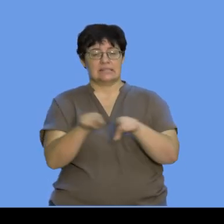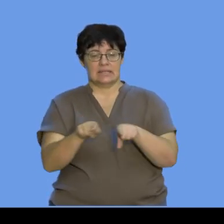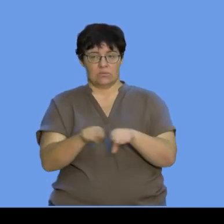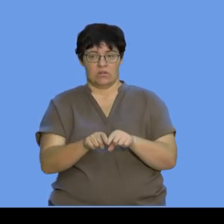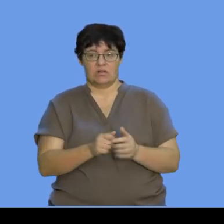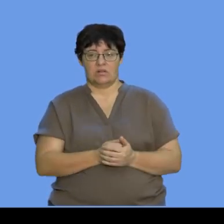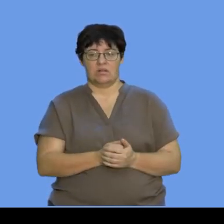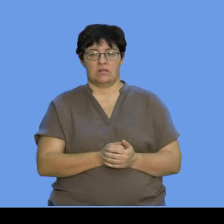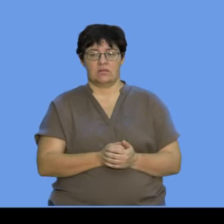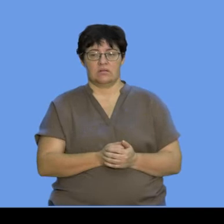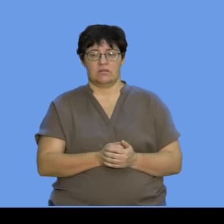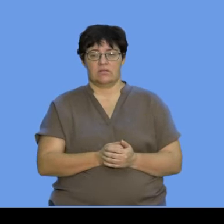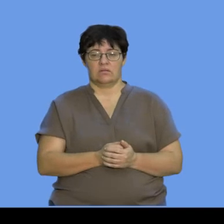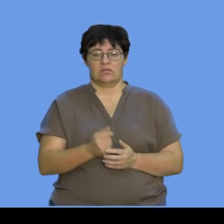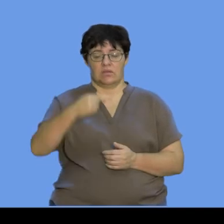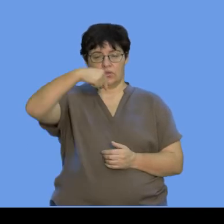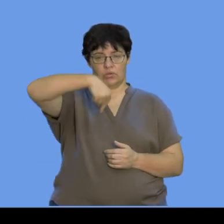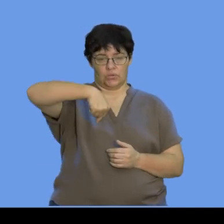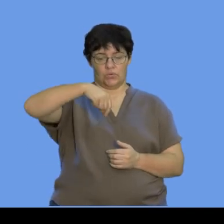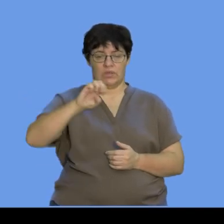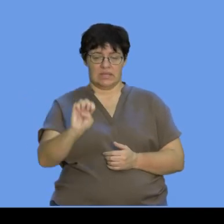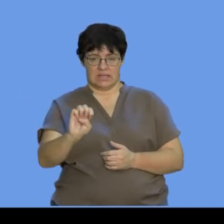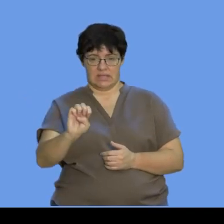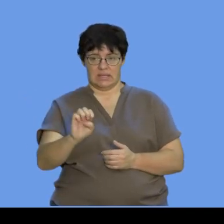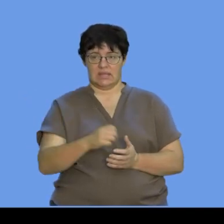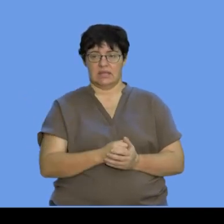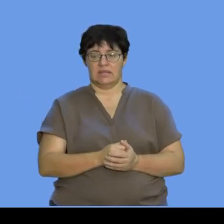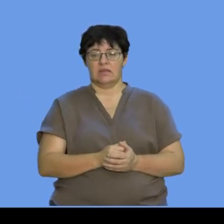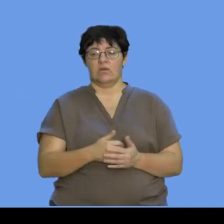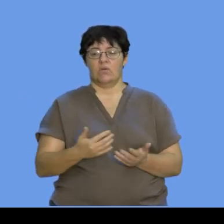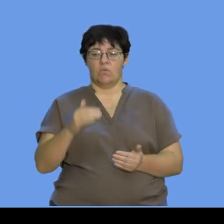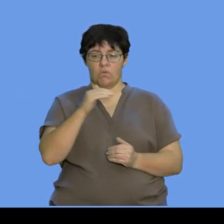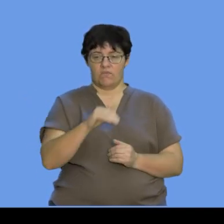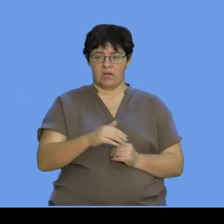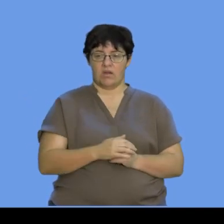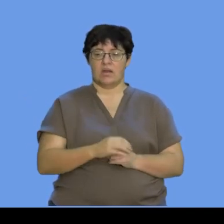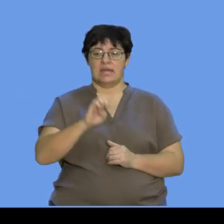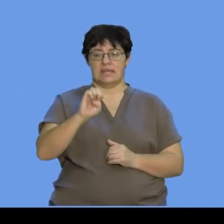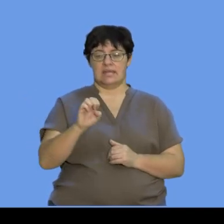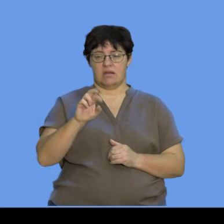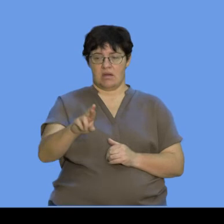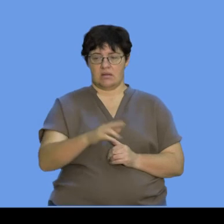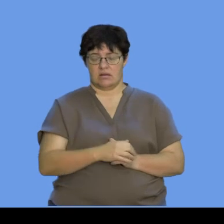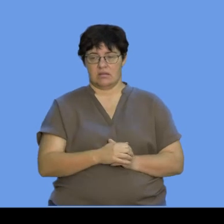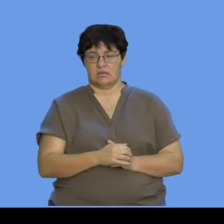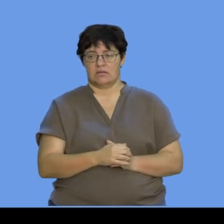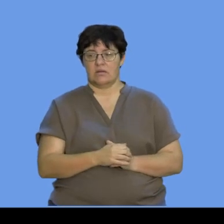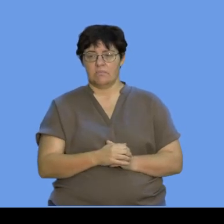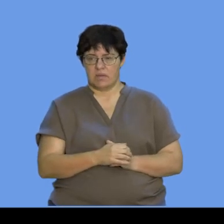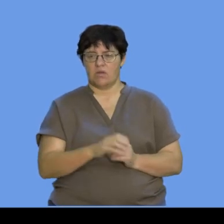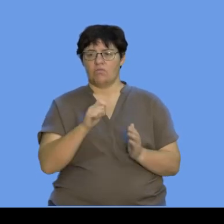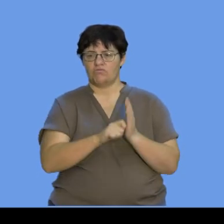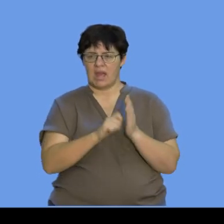which is equals to QE or EQ over ER. And then I can